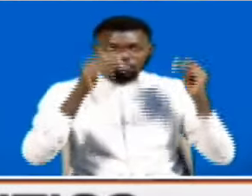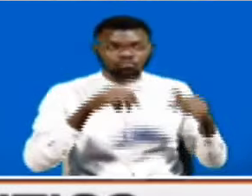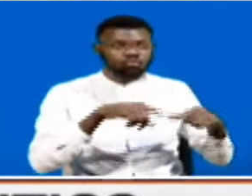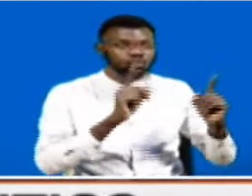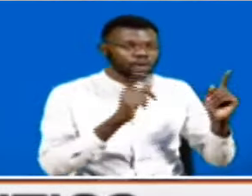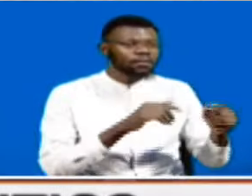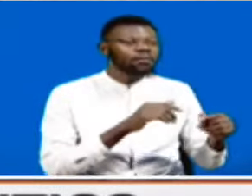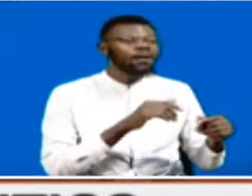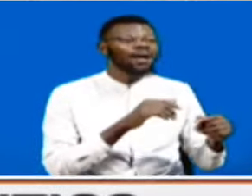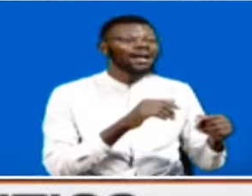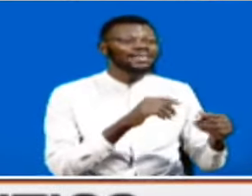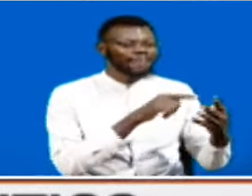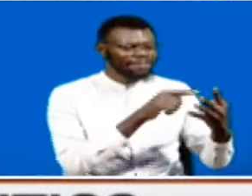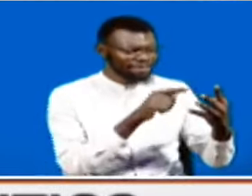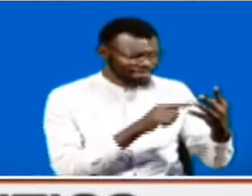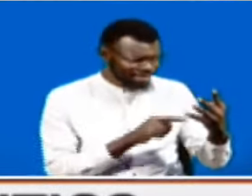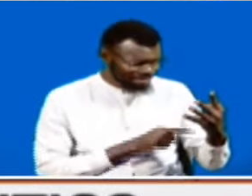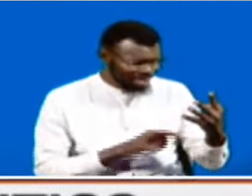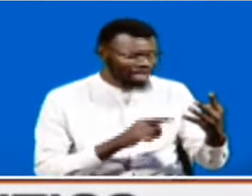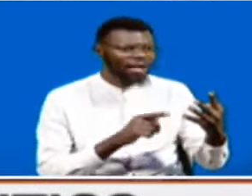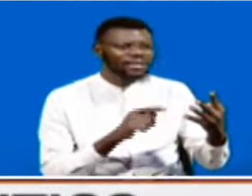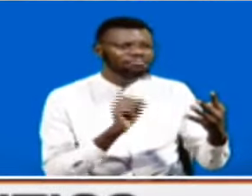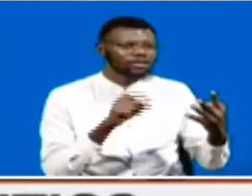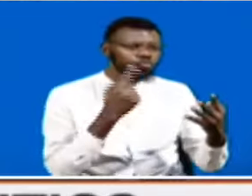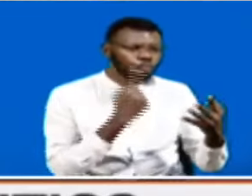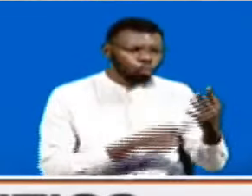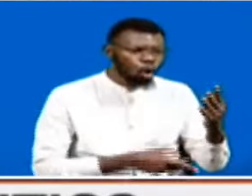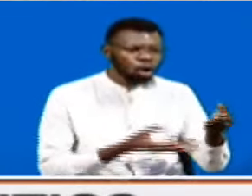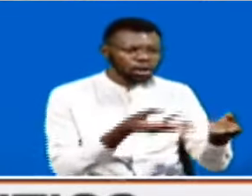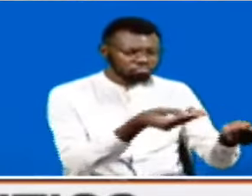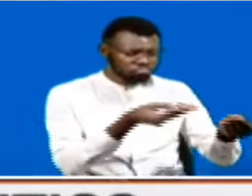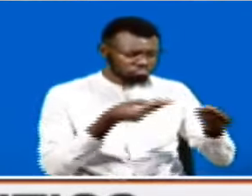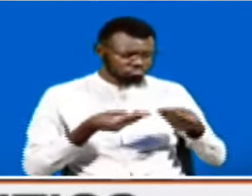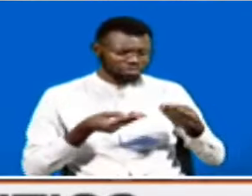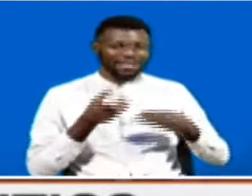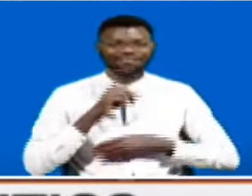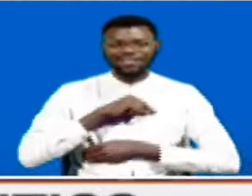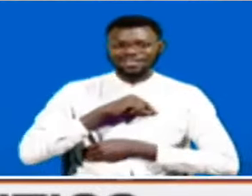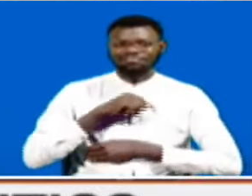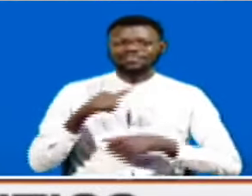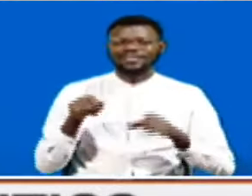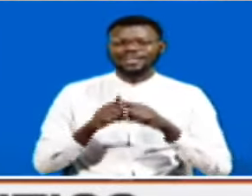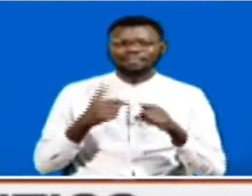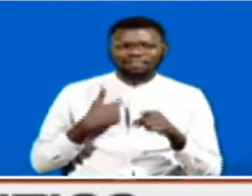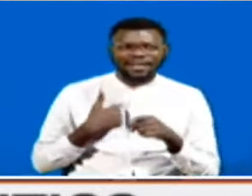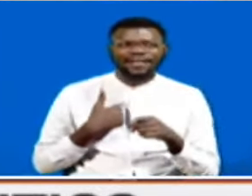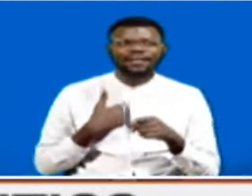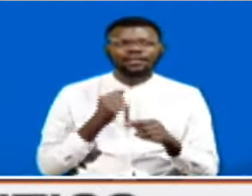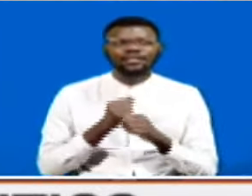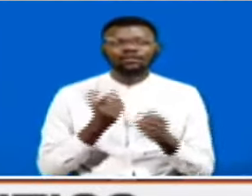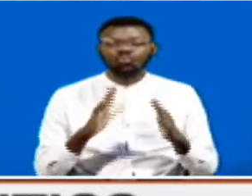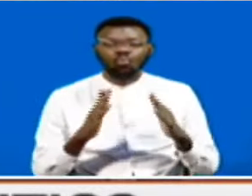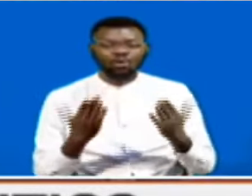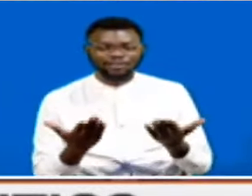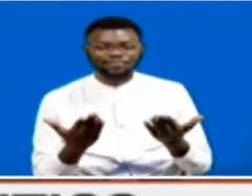their priorities. I had also my priorities, which I had promised the people. And I made sure I go